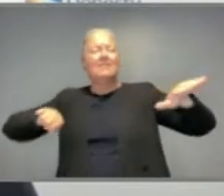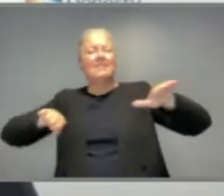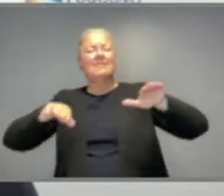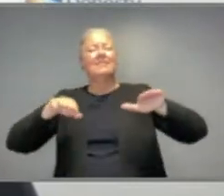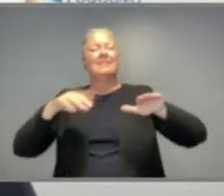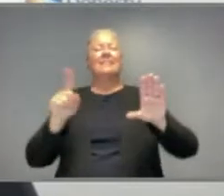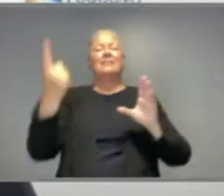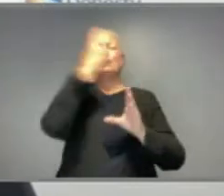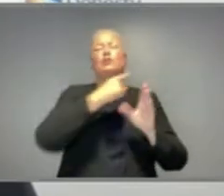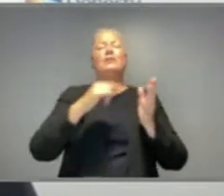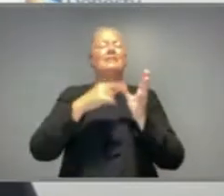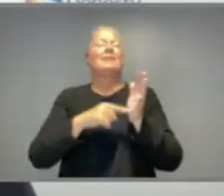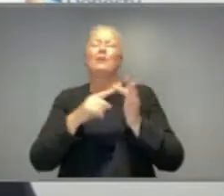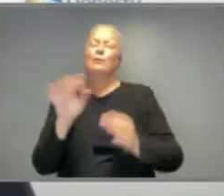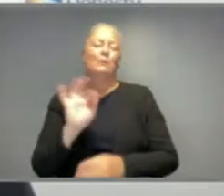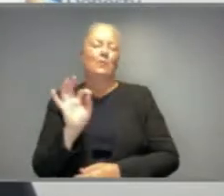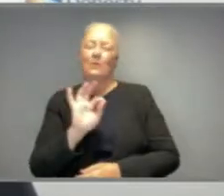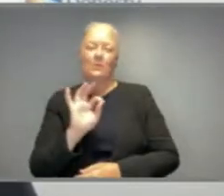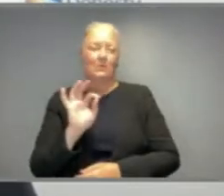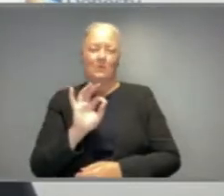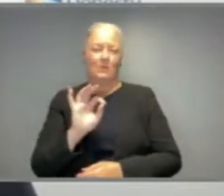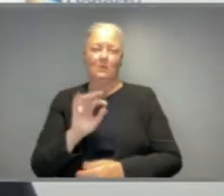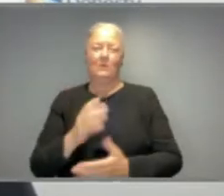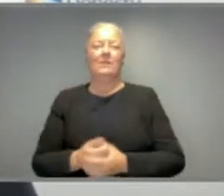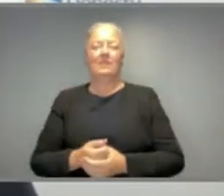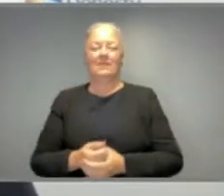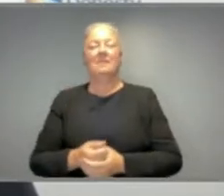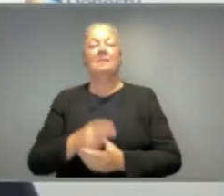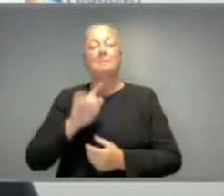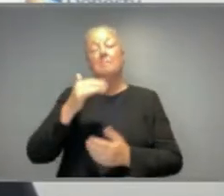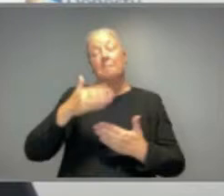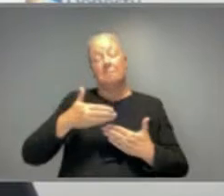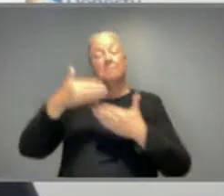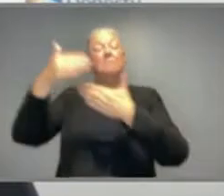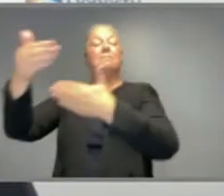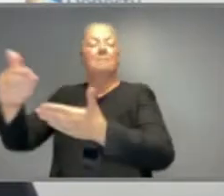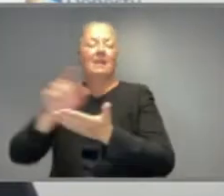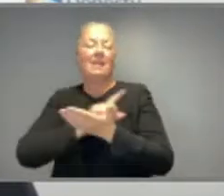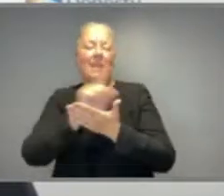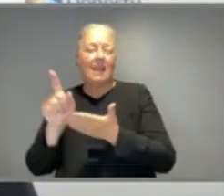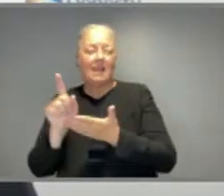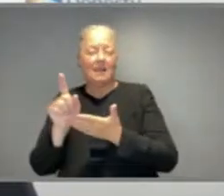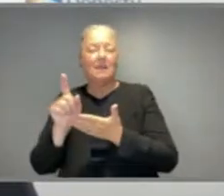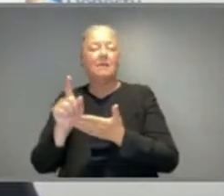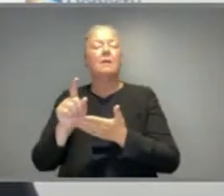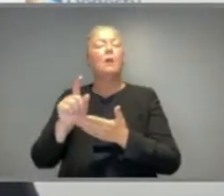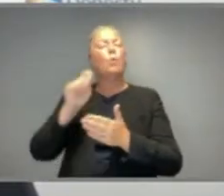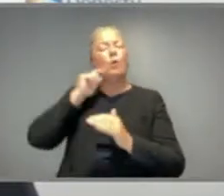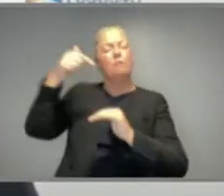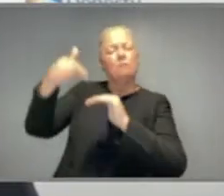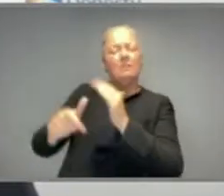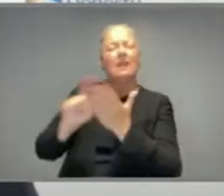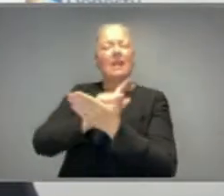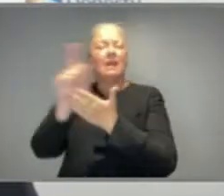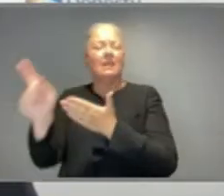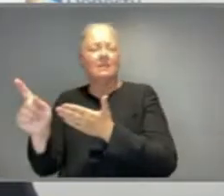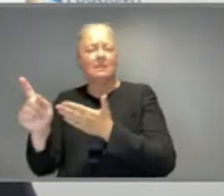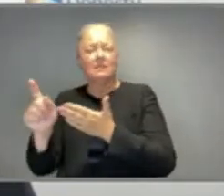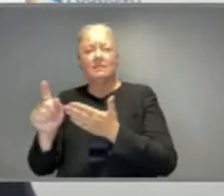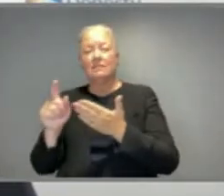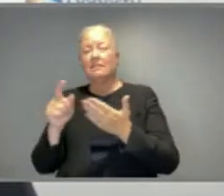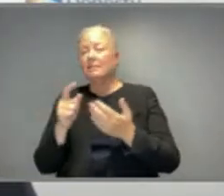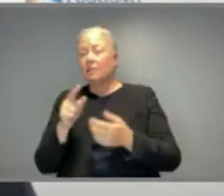and we're still discussing exactly the next phase of this work, but the proposal is to look in more detail at some of those groups who would be